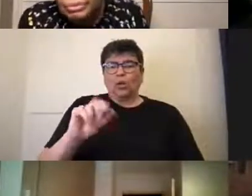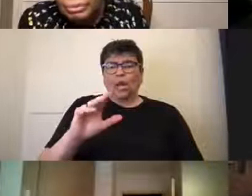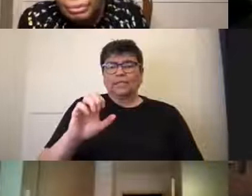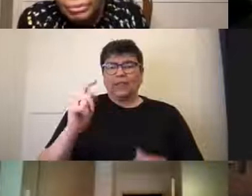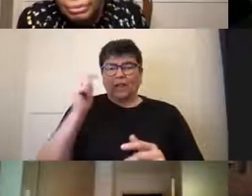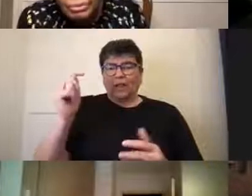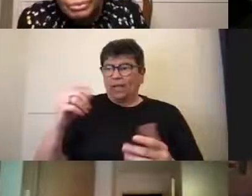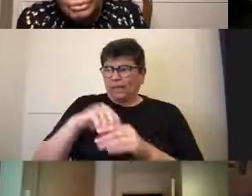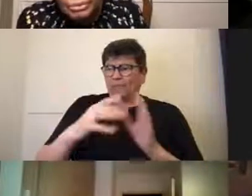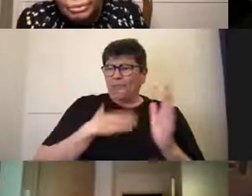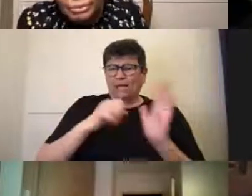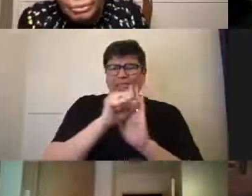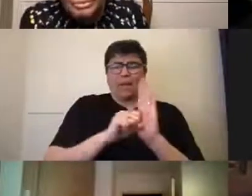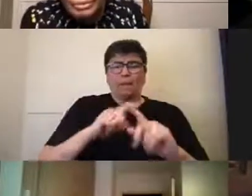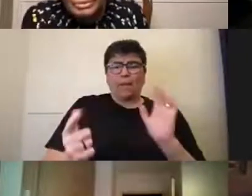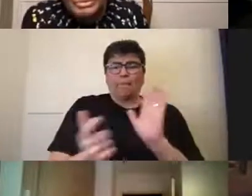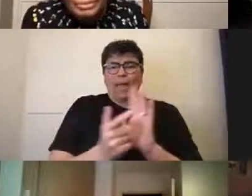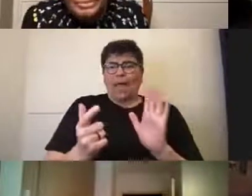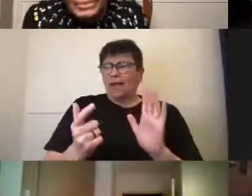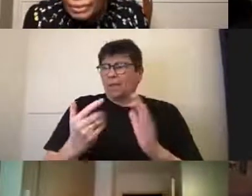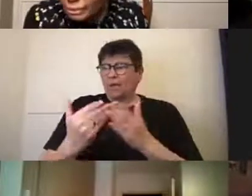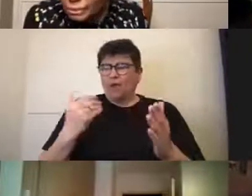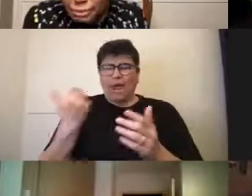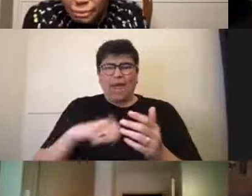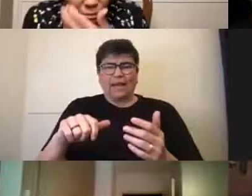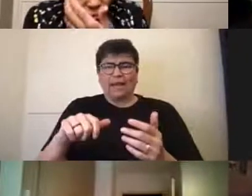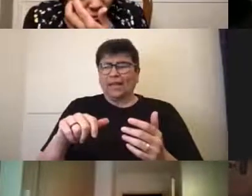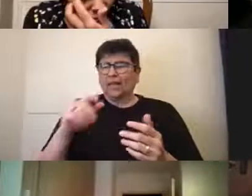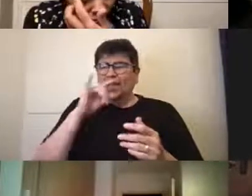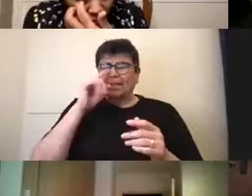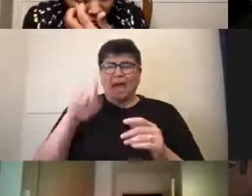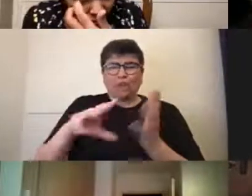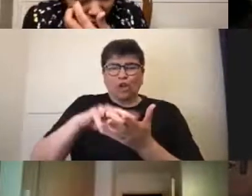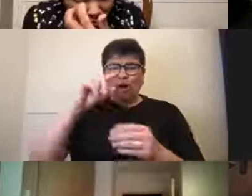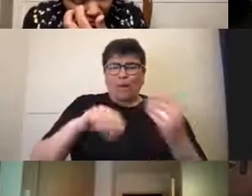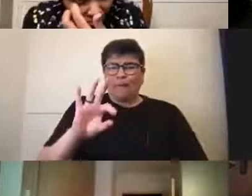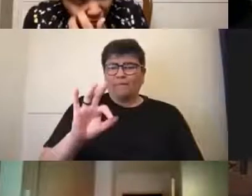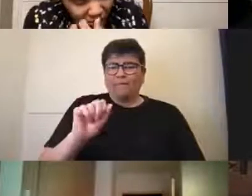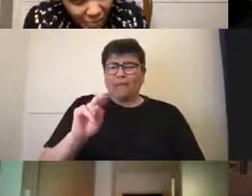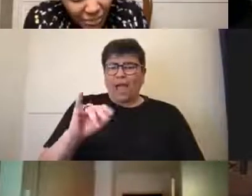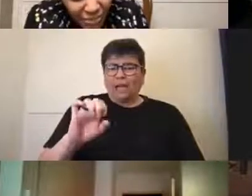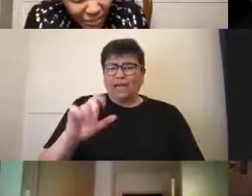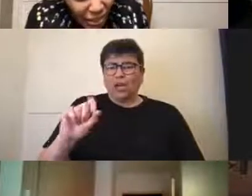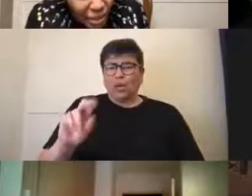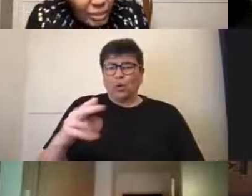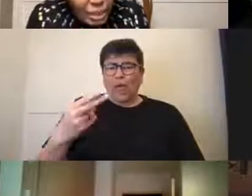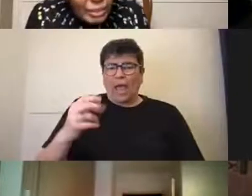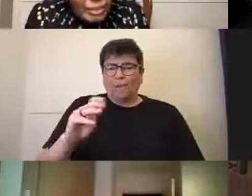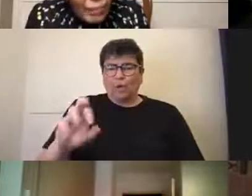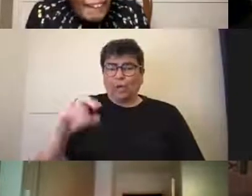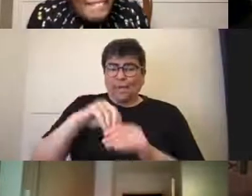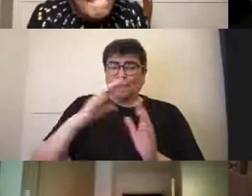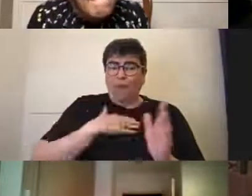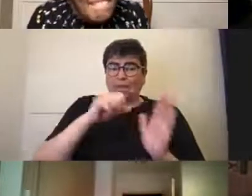it before any of the kids have to learn about Fannie Lou Hamer. You don't have to learn about Fannie Lou Hamer in my state. You don't have to learn